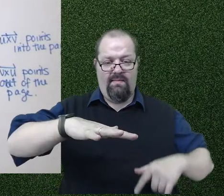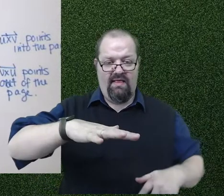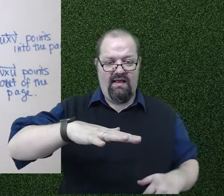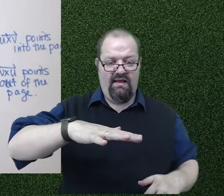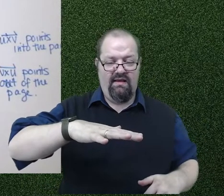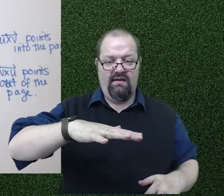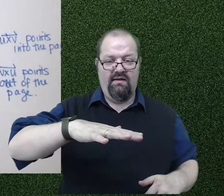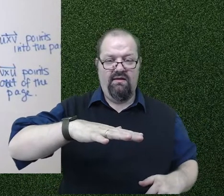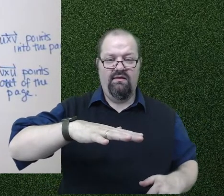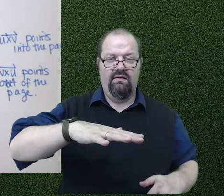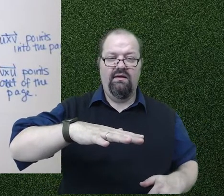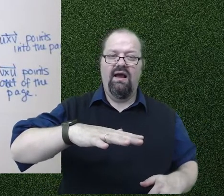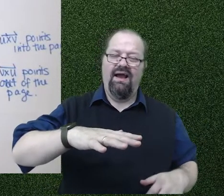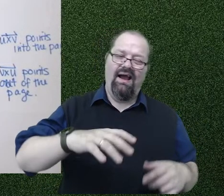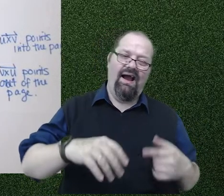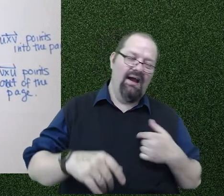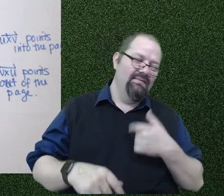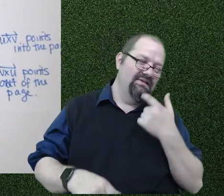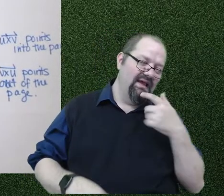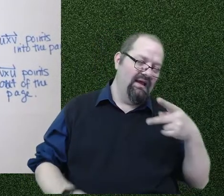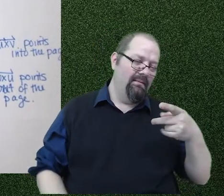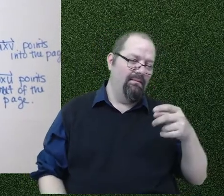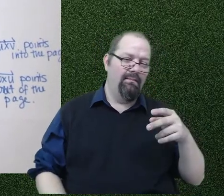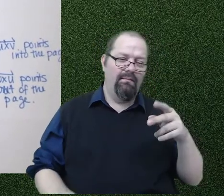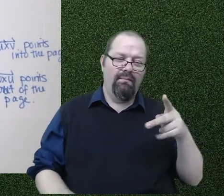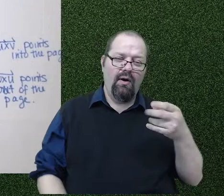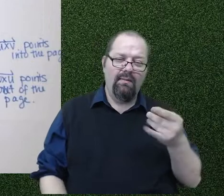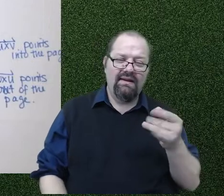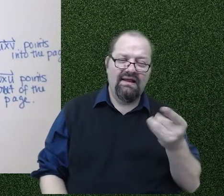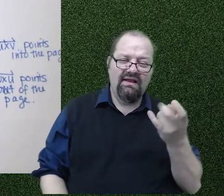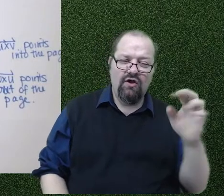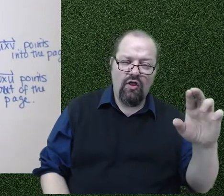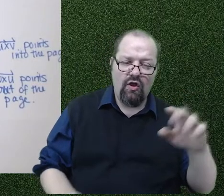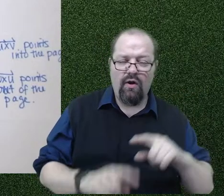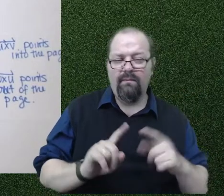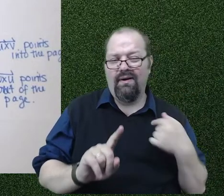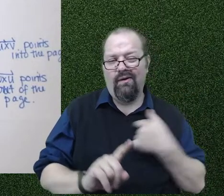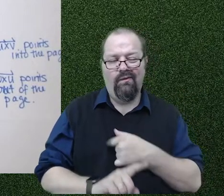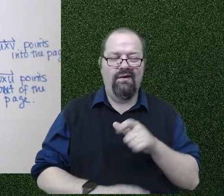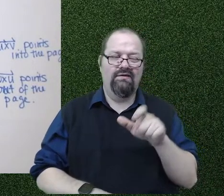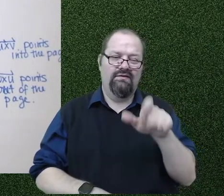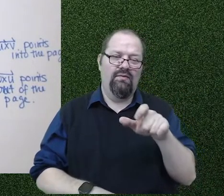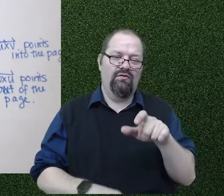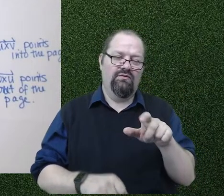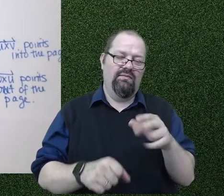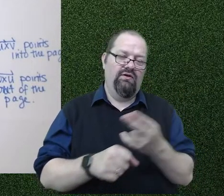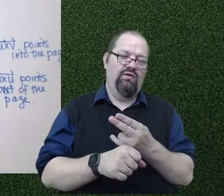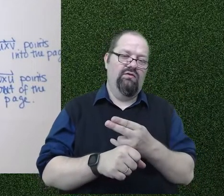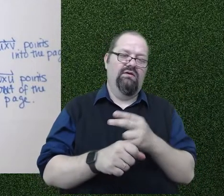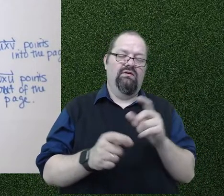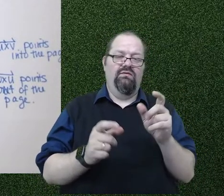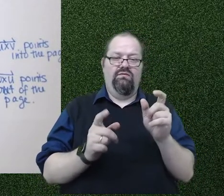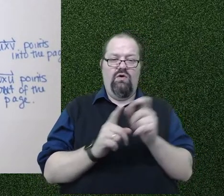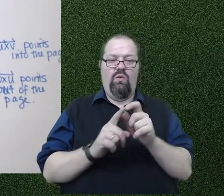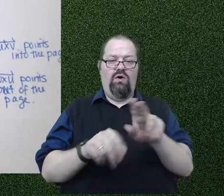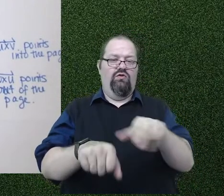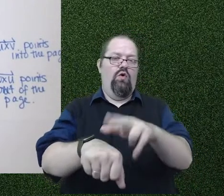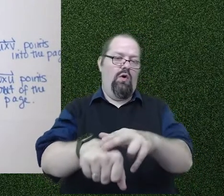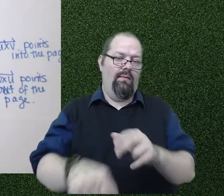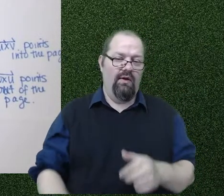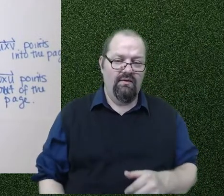keep saying the word perpendicular, but we should be using the word normal. vectors and planes or vectors and surfaces, we say that